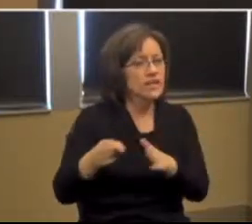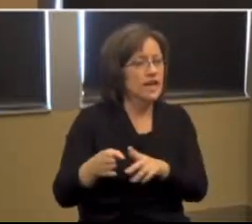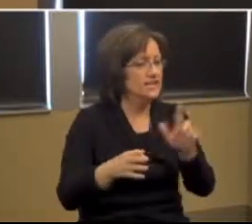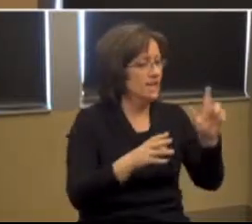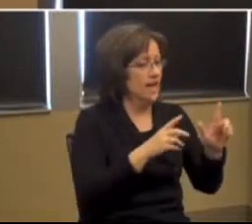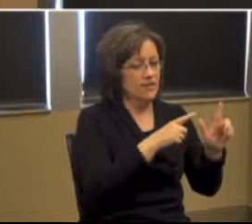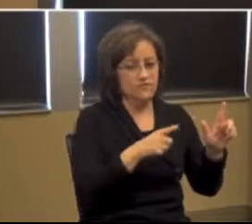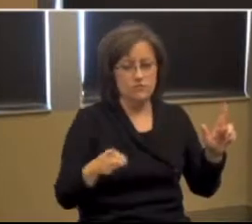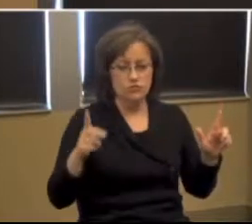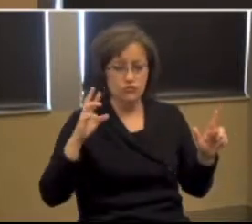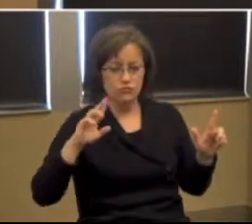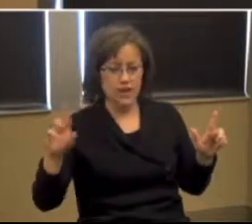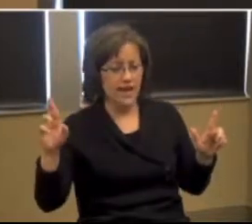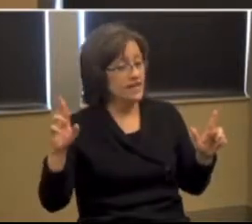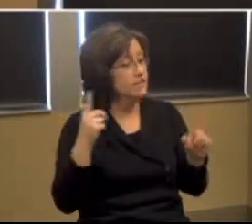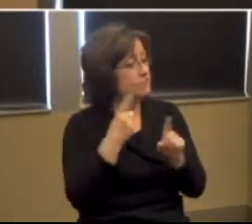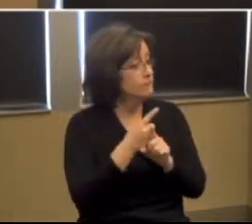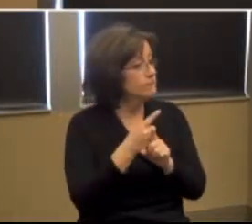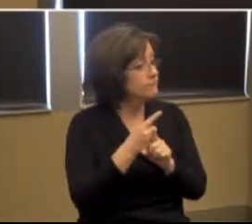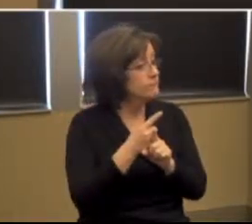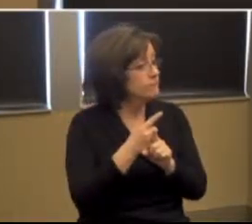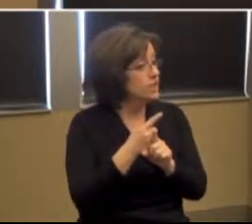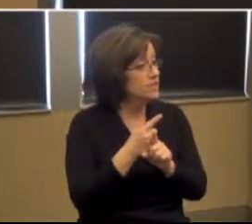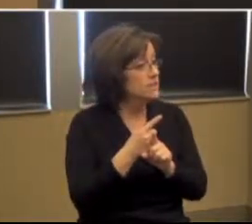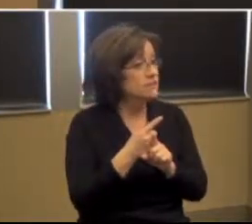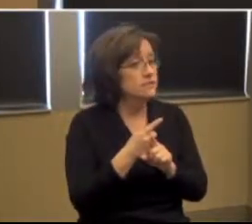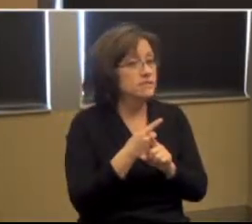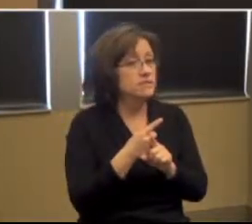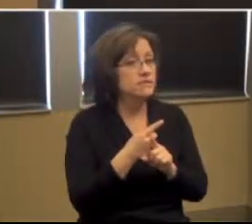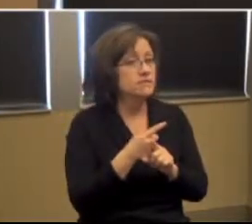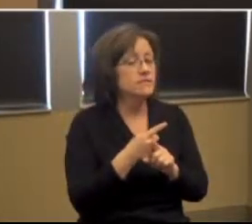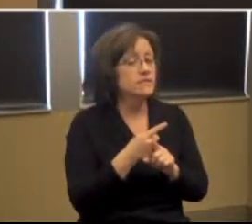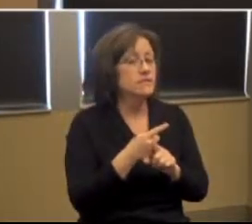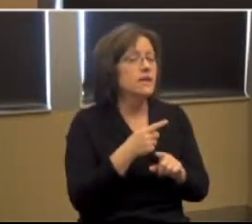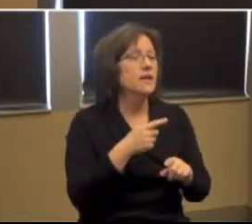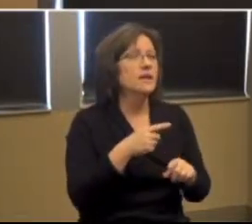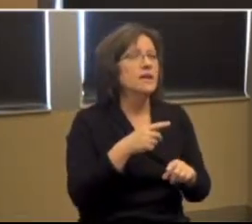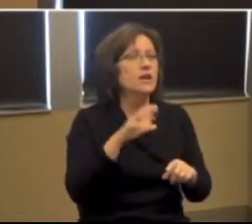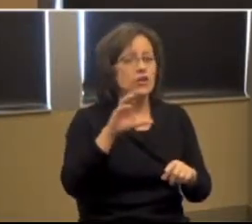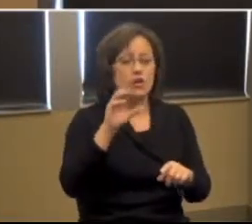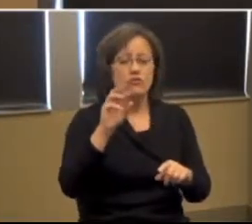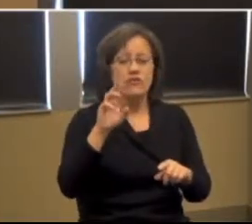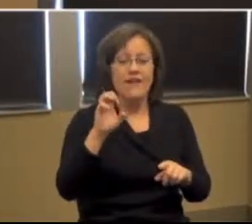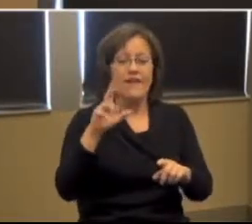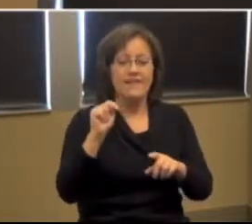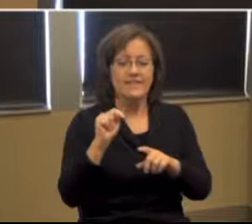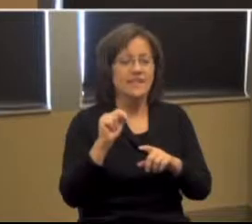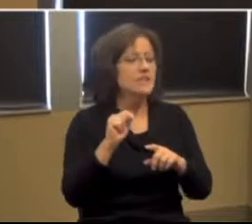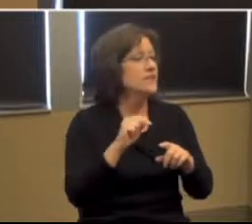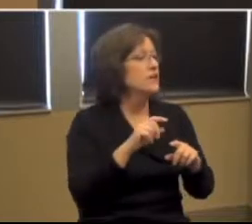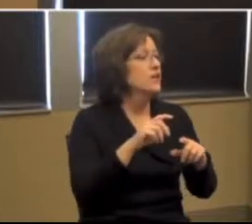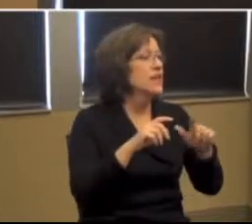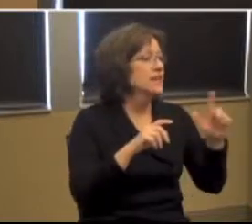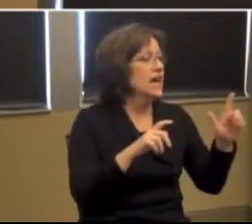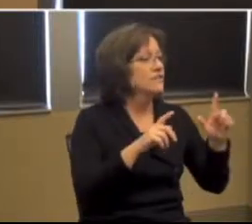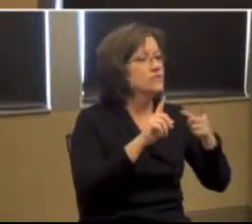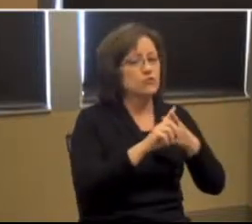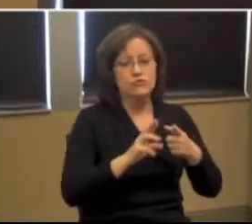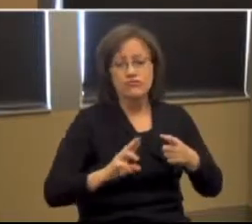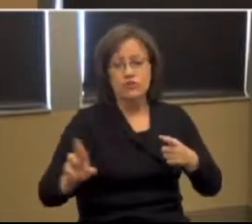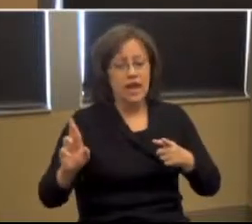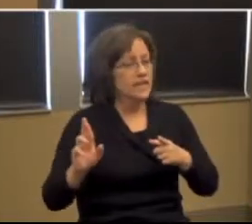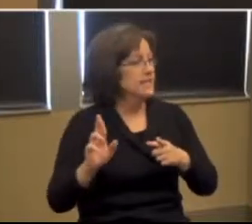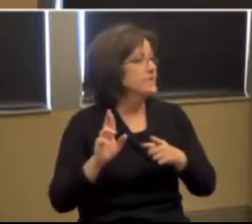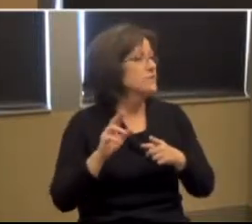right, right? Correct. Not right, correct. We always go left to right